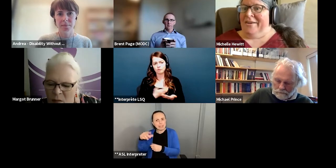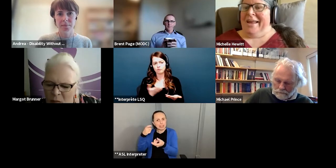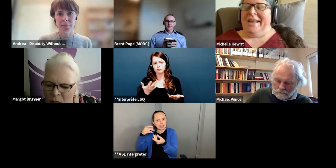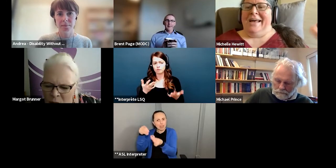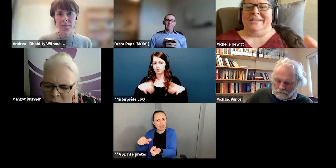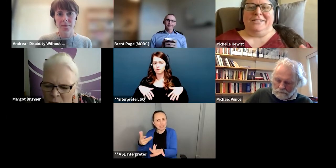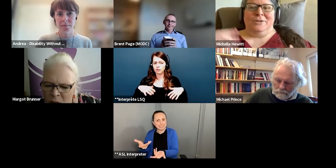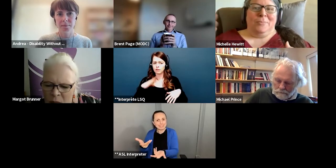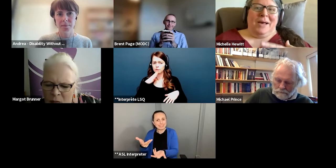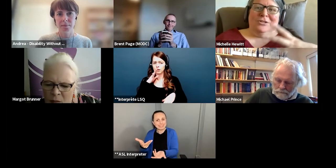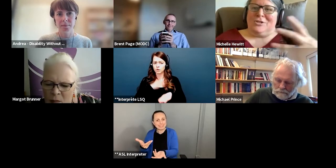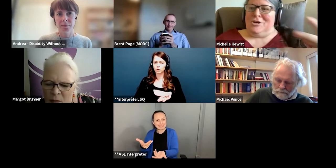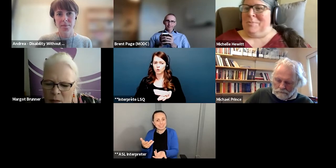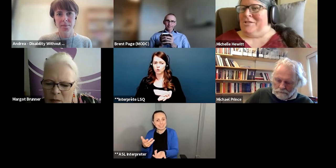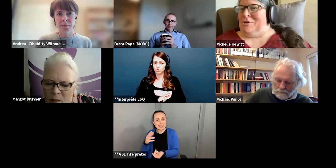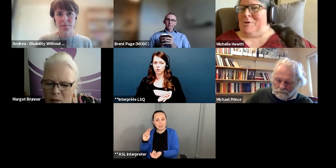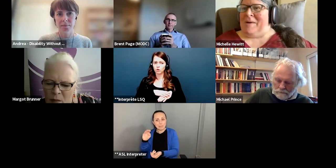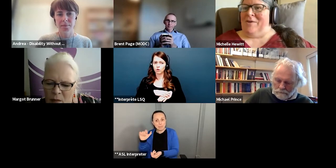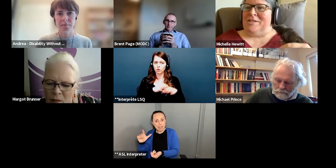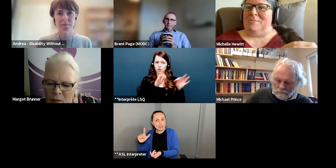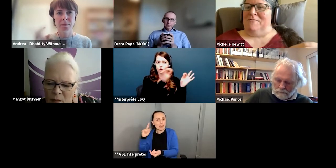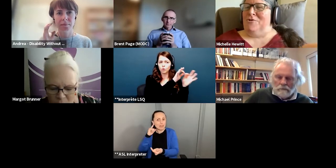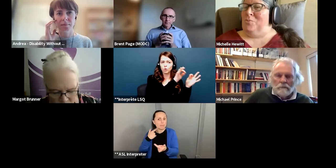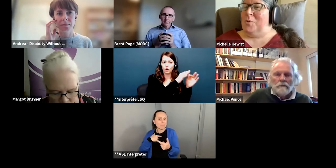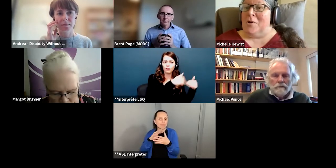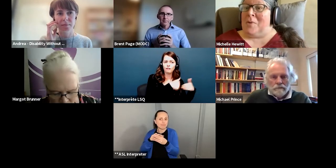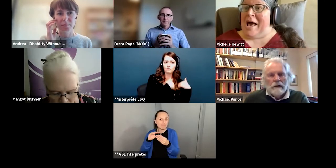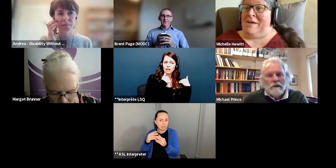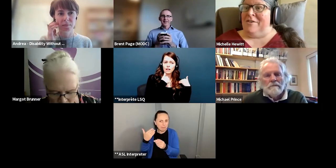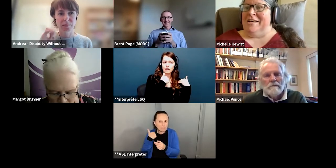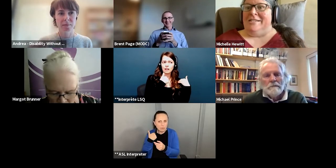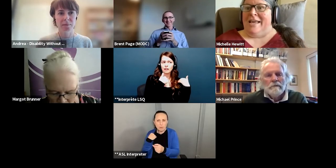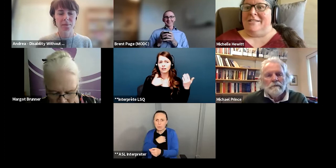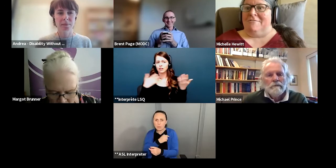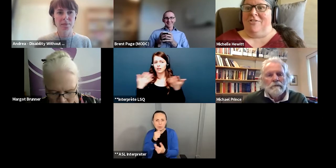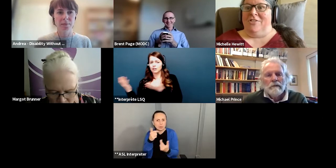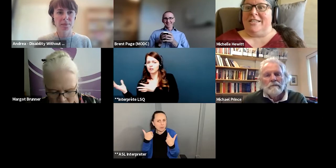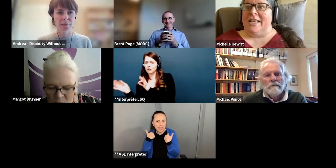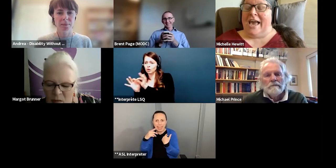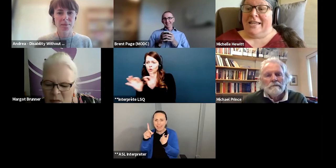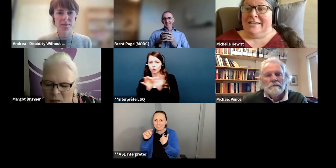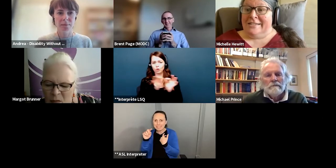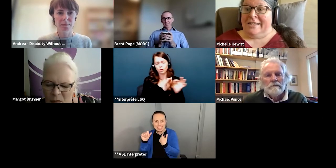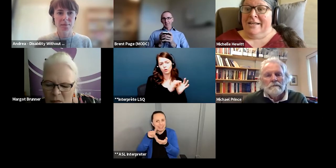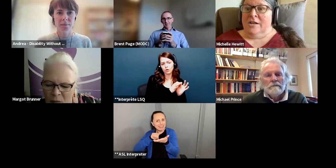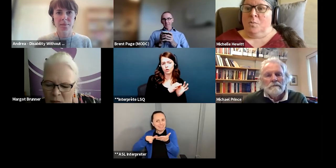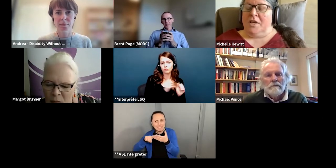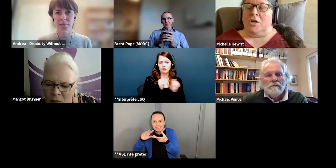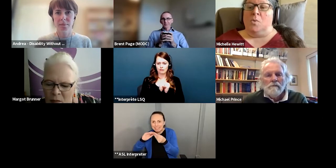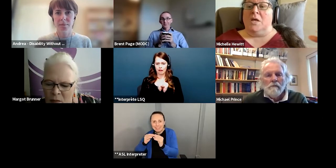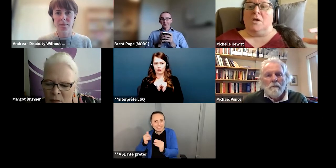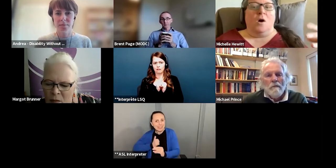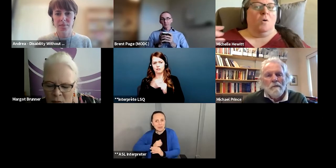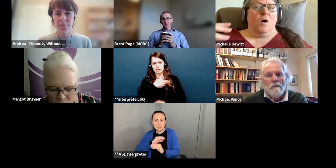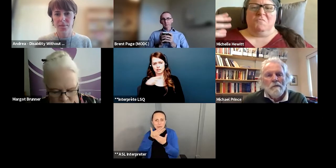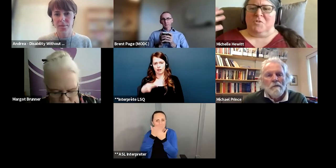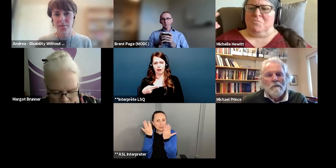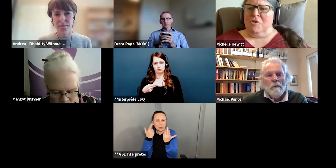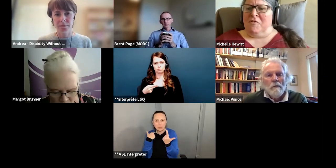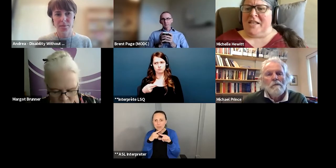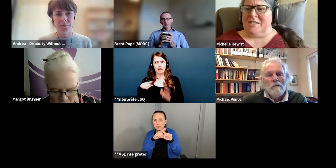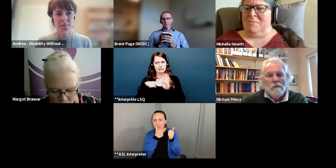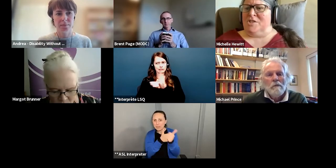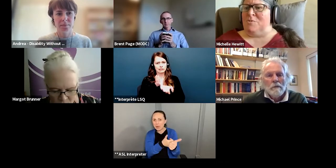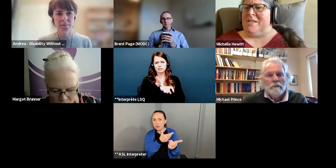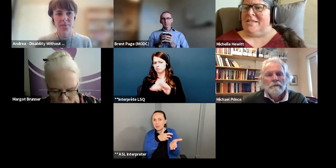costs, right? And, Michael's heard me talk about this before. We don't have data on this in Canada. We can only go on